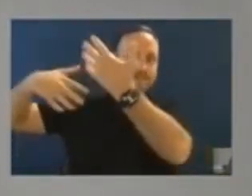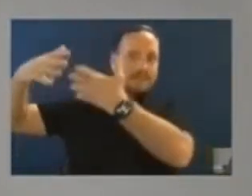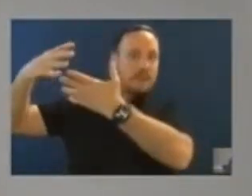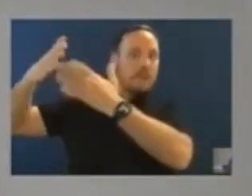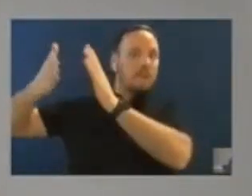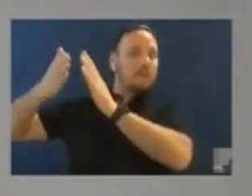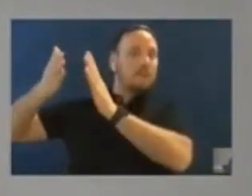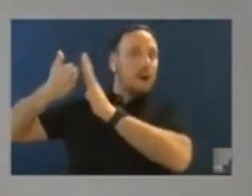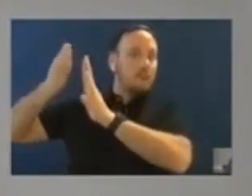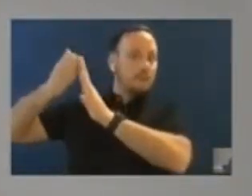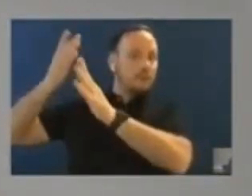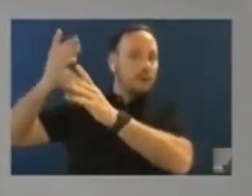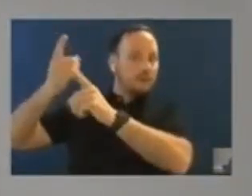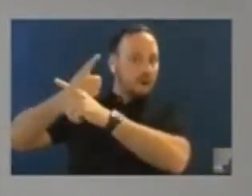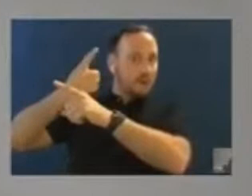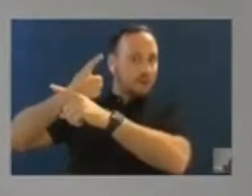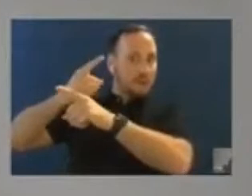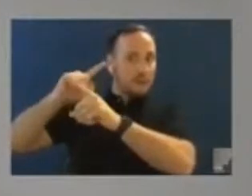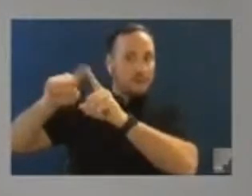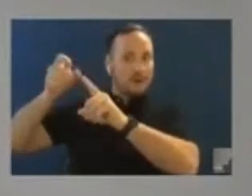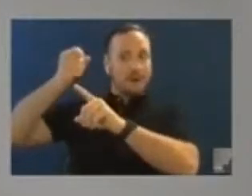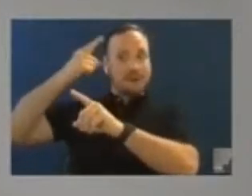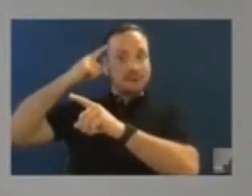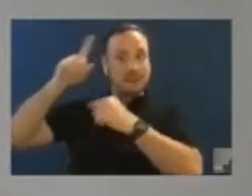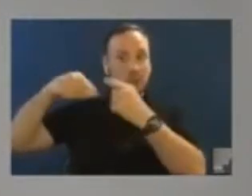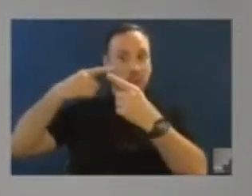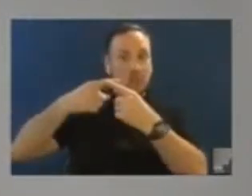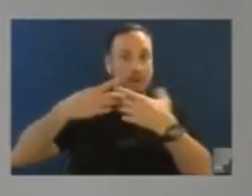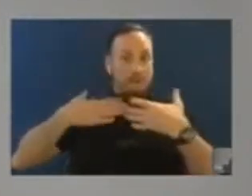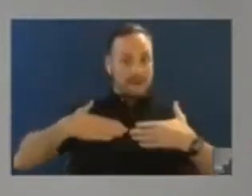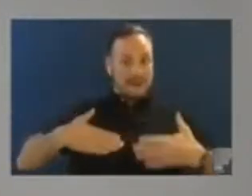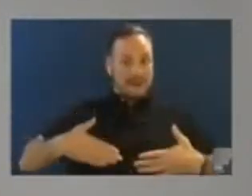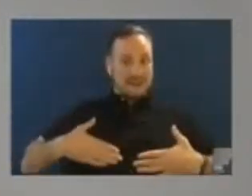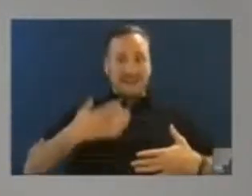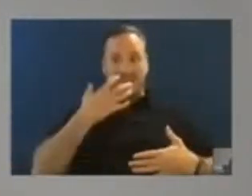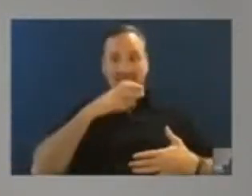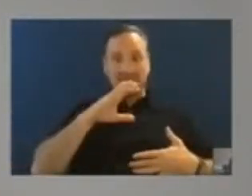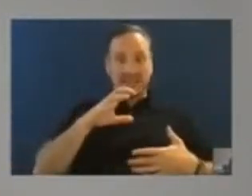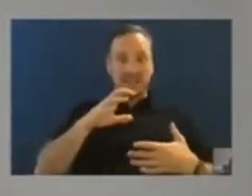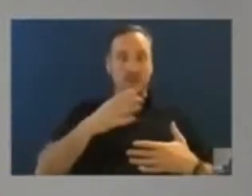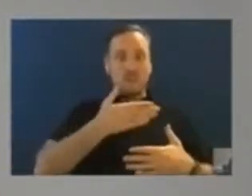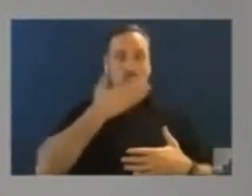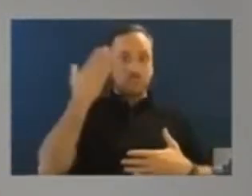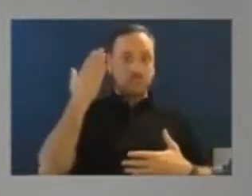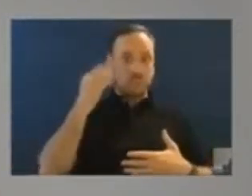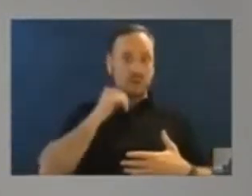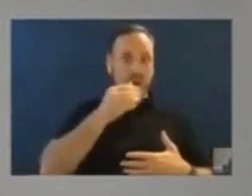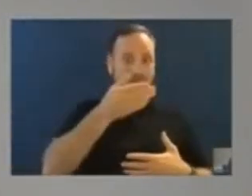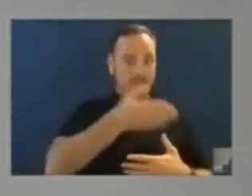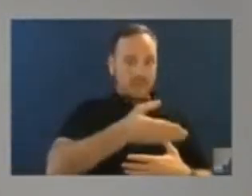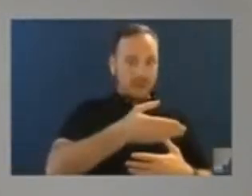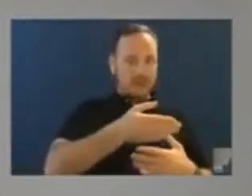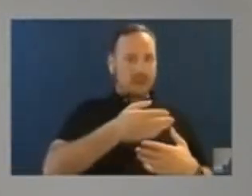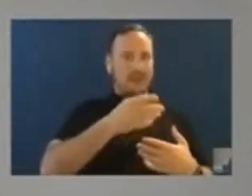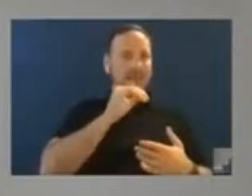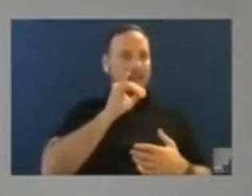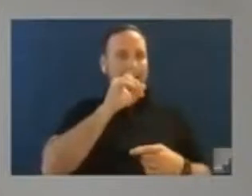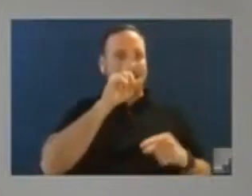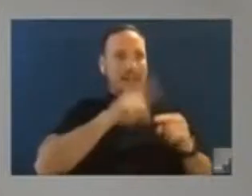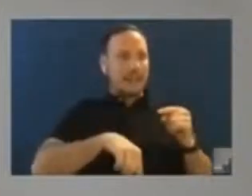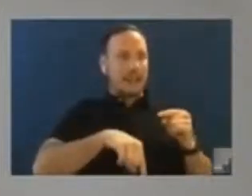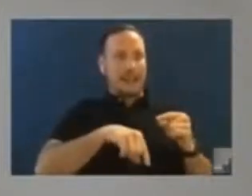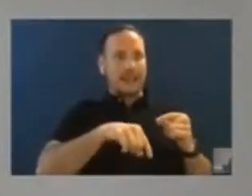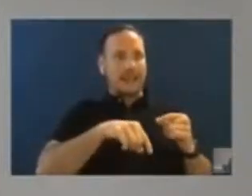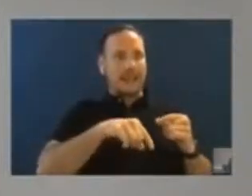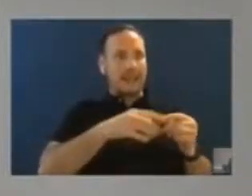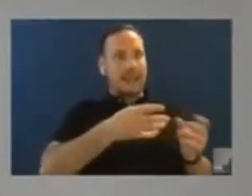we don't have that body heat in there, then we are no longer able to cool and take out the humidity